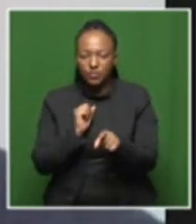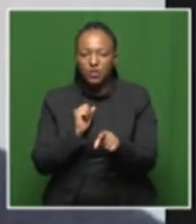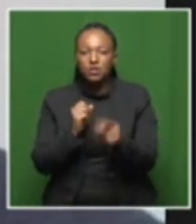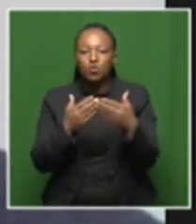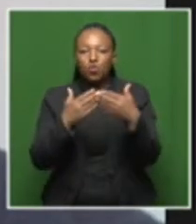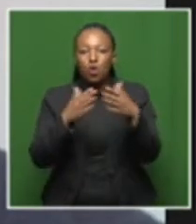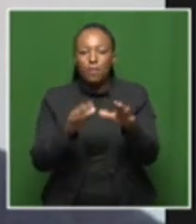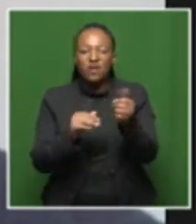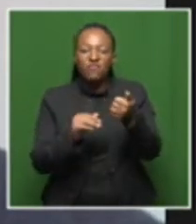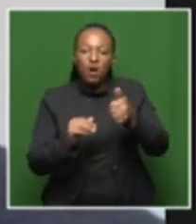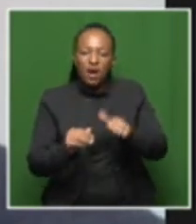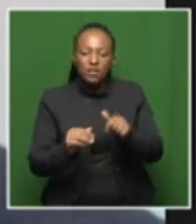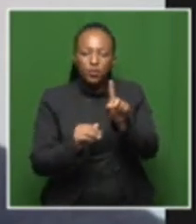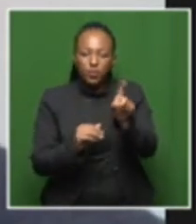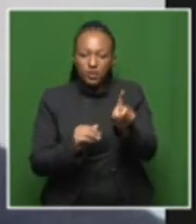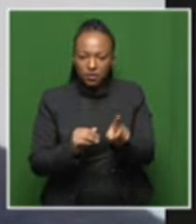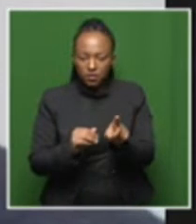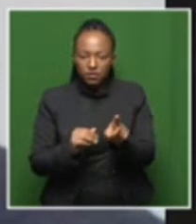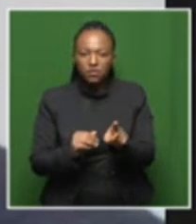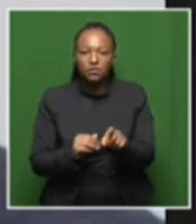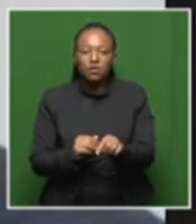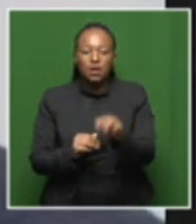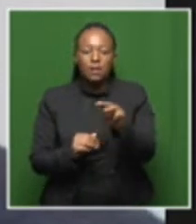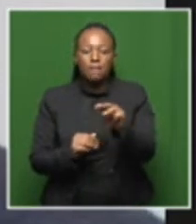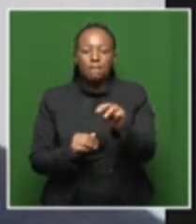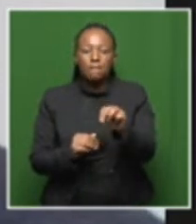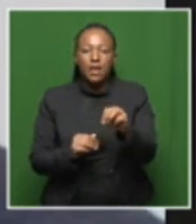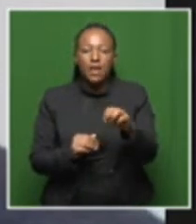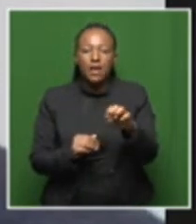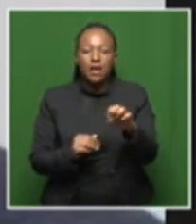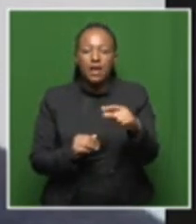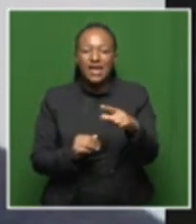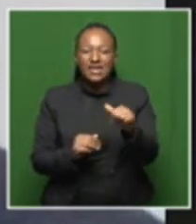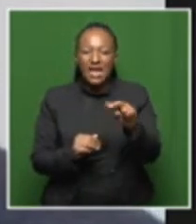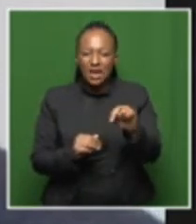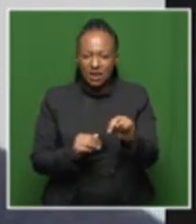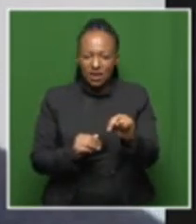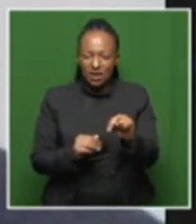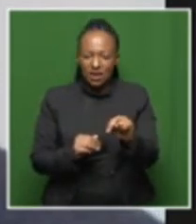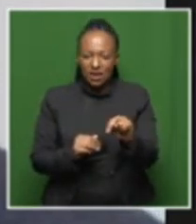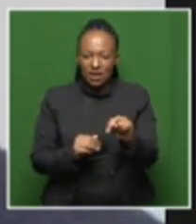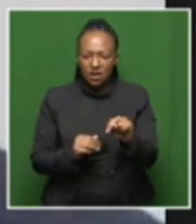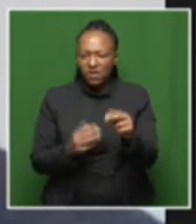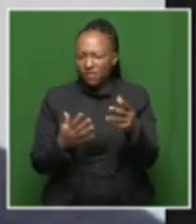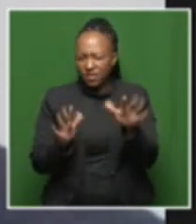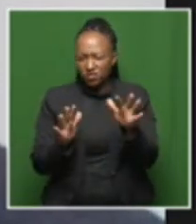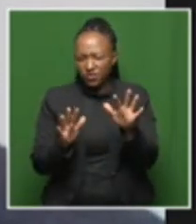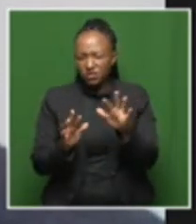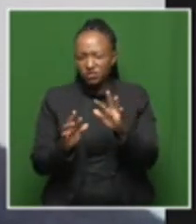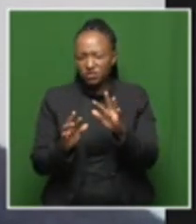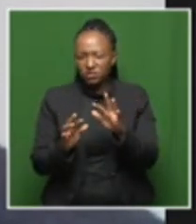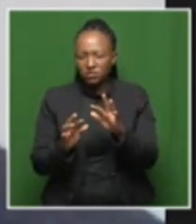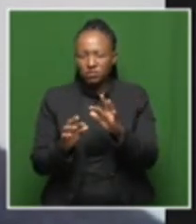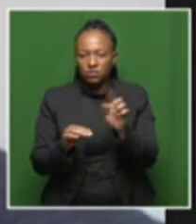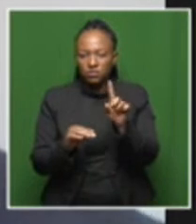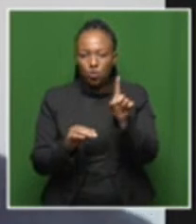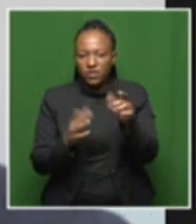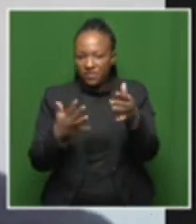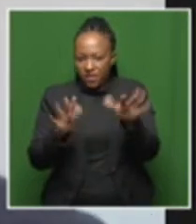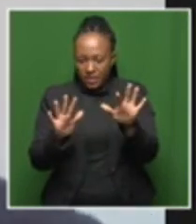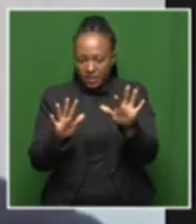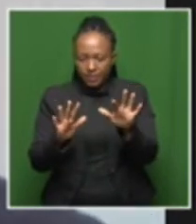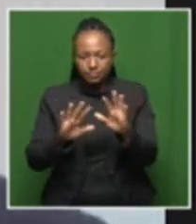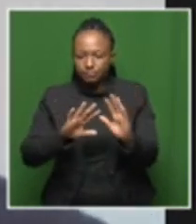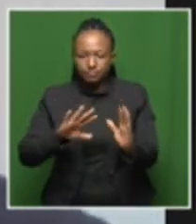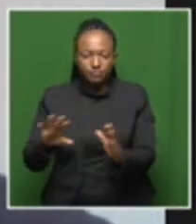open for the next session. Megan Lawrence, that's been taken already. Okay, I